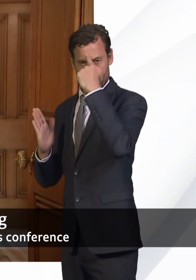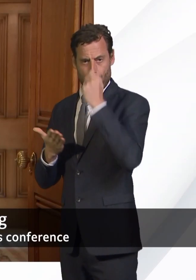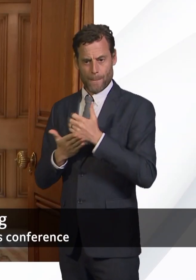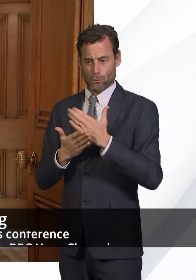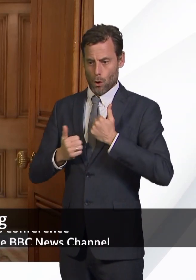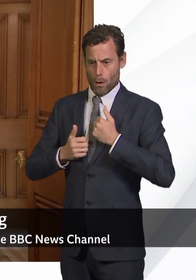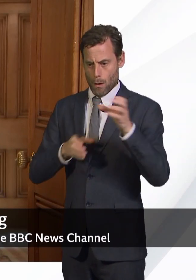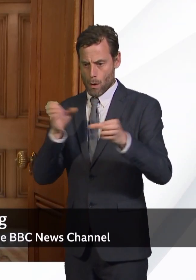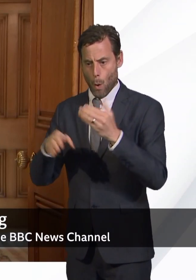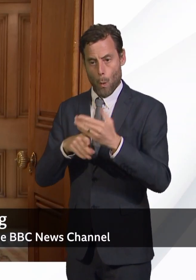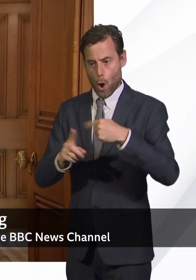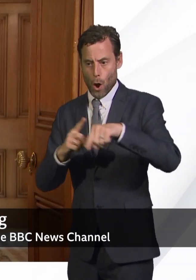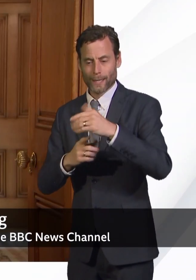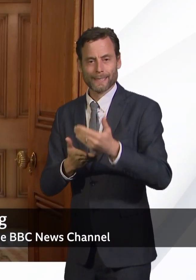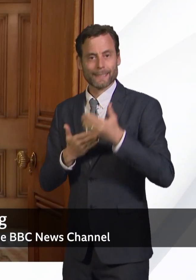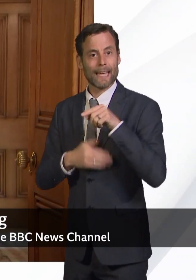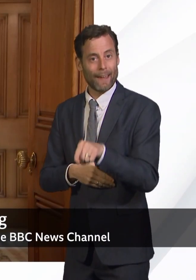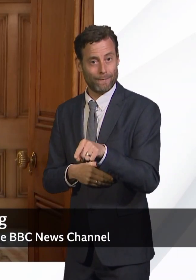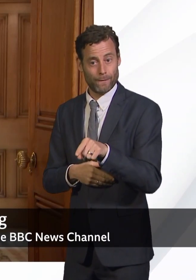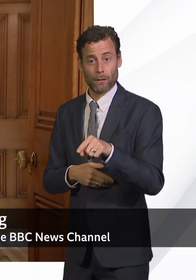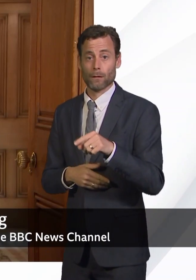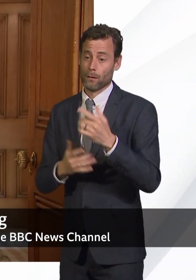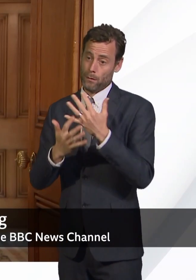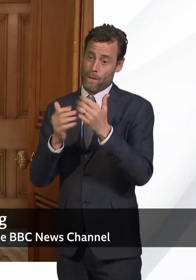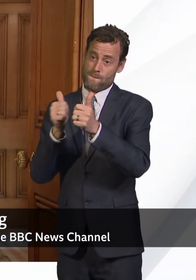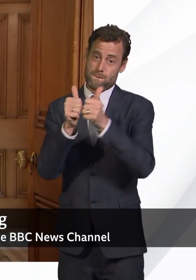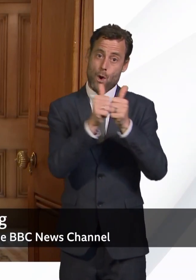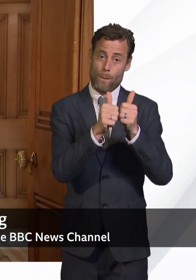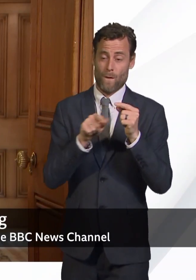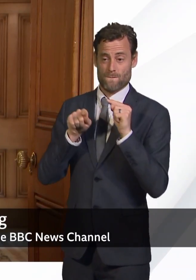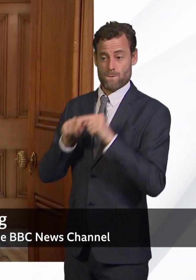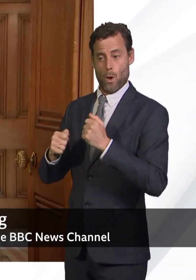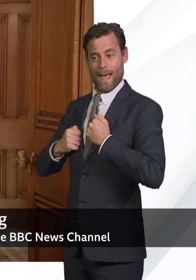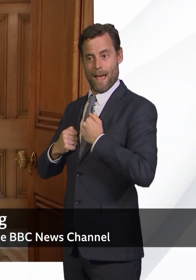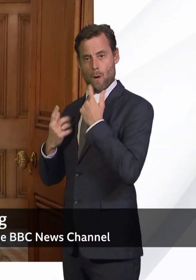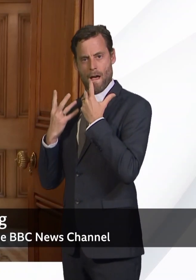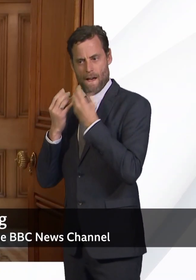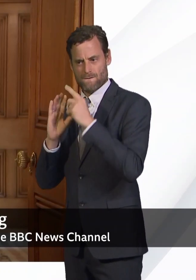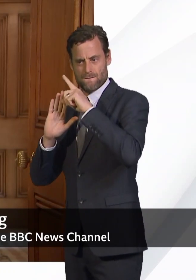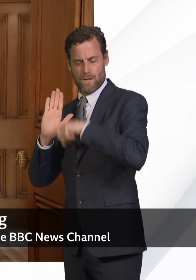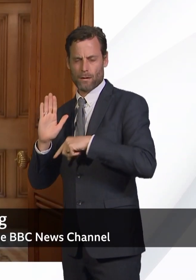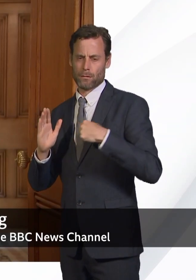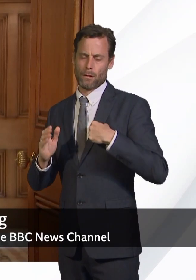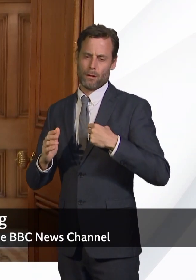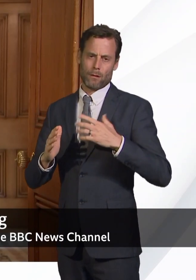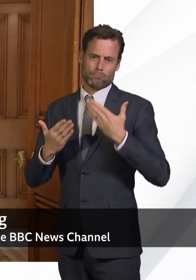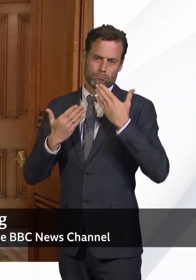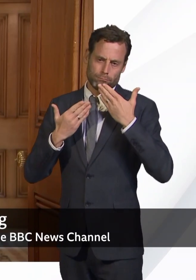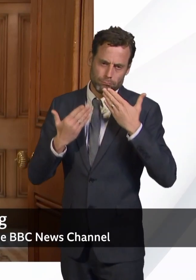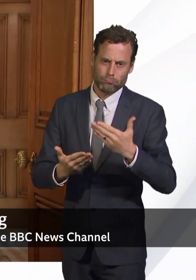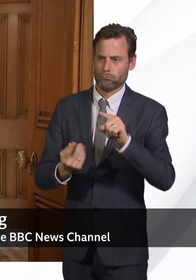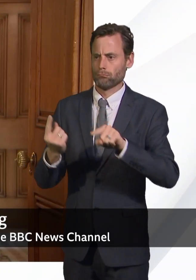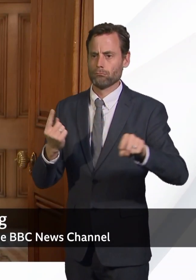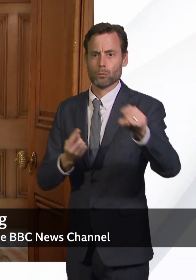with government advice. I'd like to thank all of those who've signed and encourage the whole industry